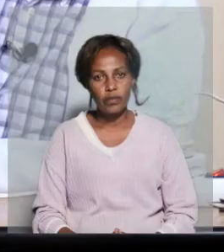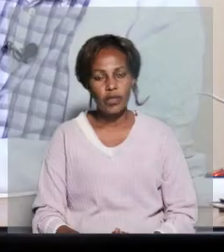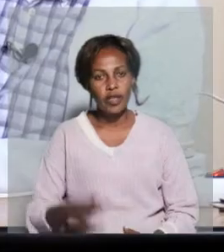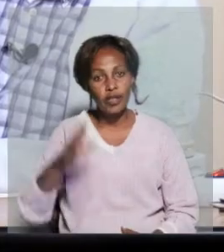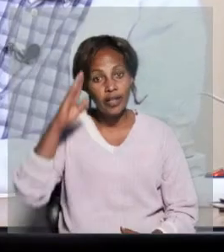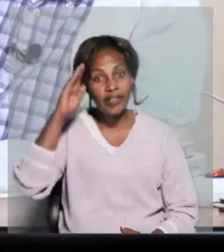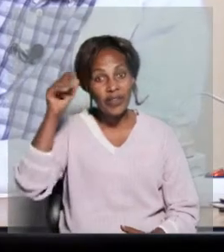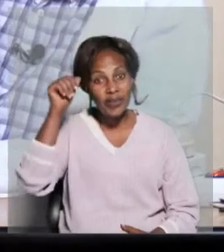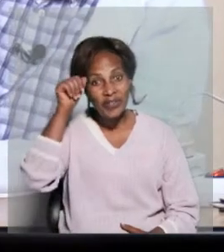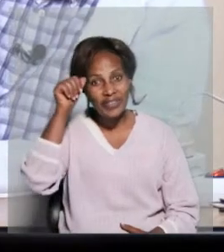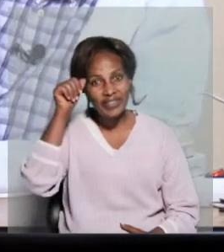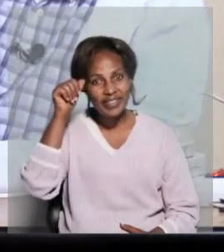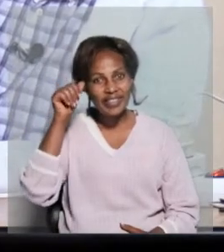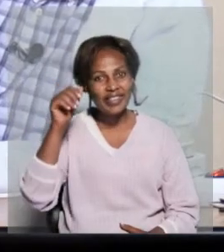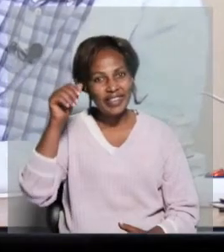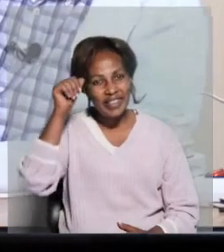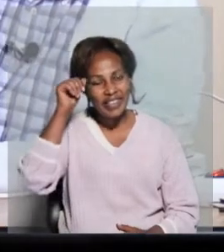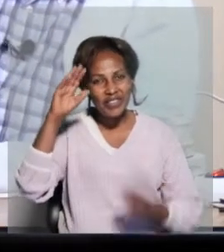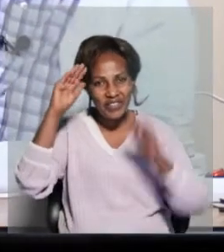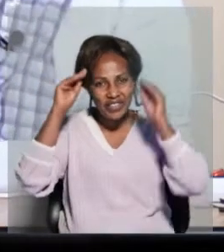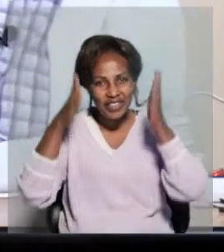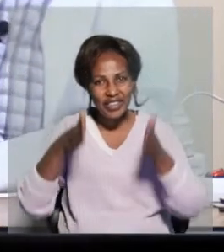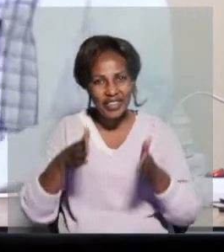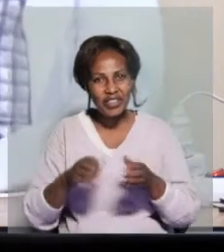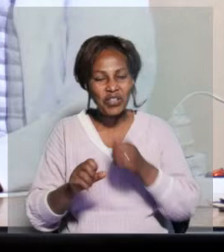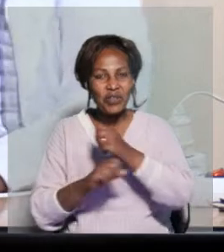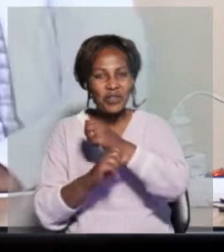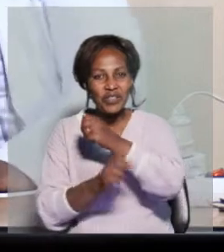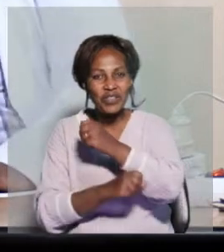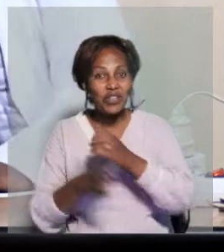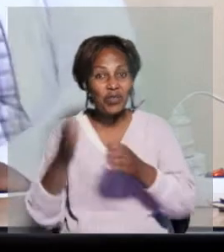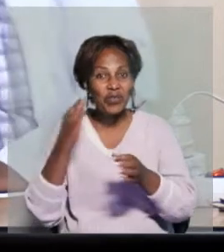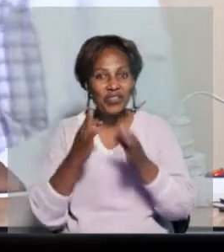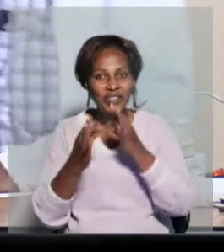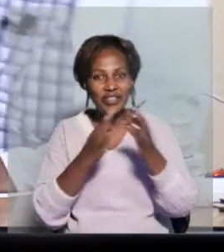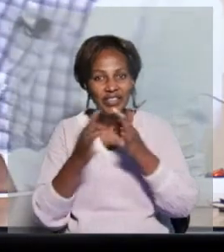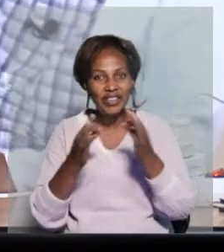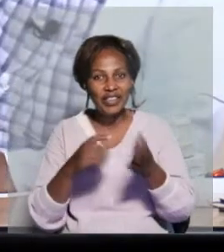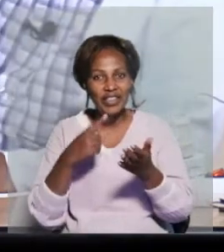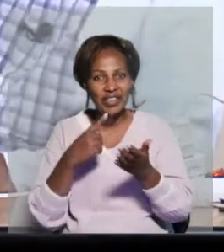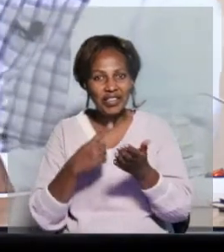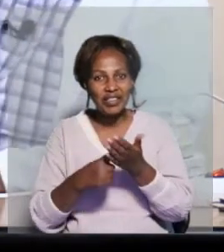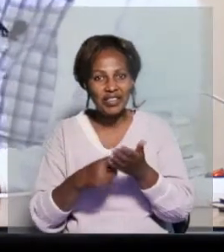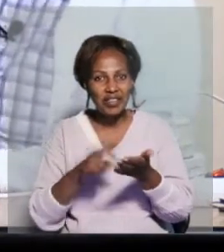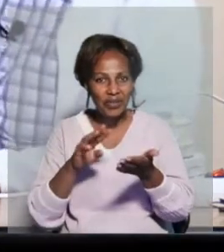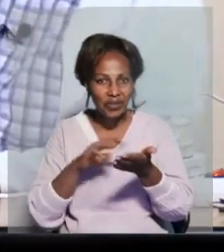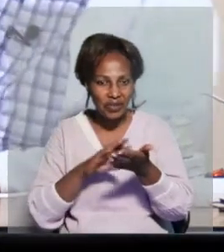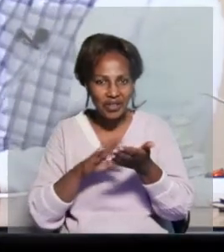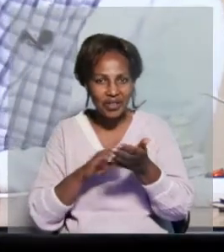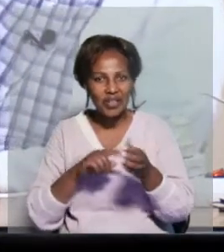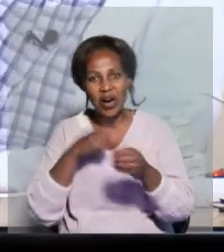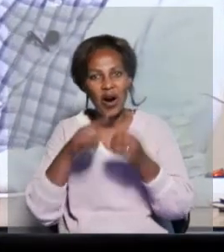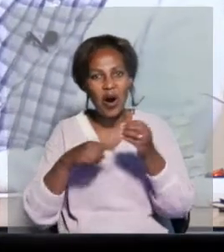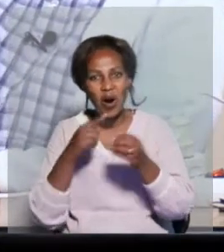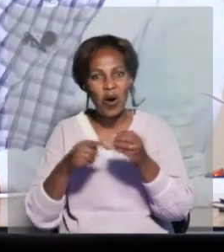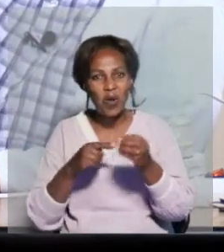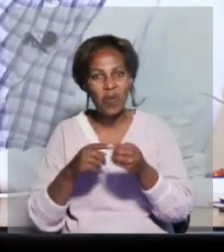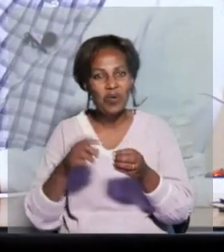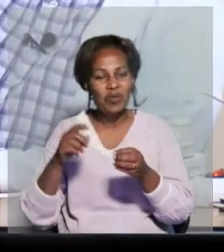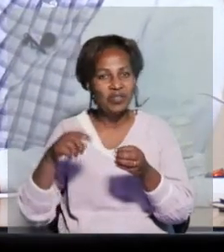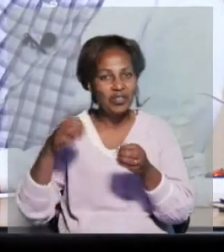Hello, Amanuel. Hello, sir. Based on our previous discussion, I tried to learn something about light